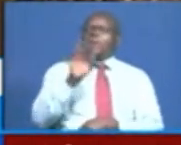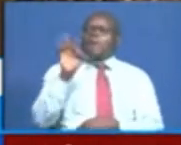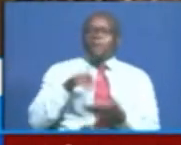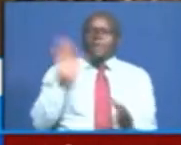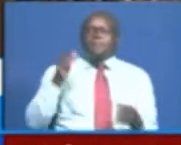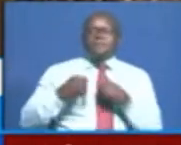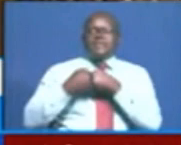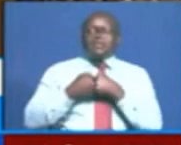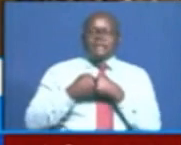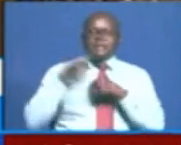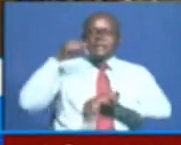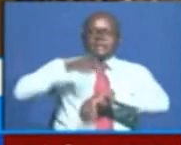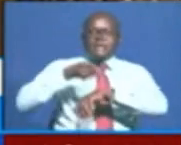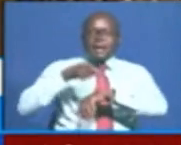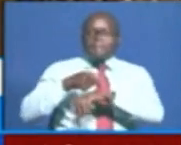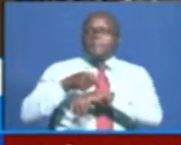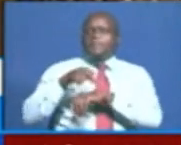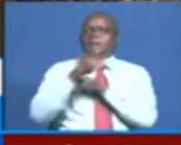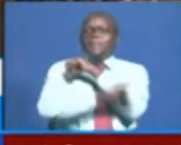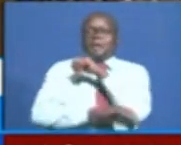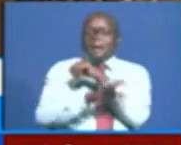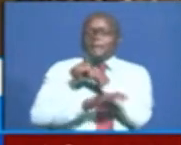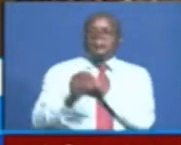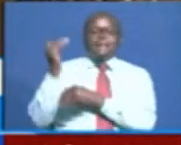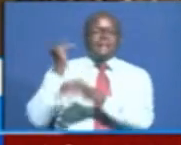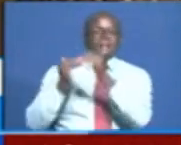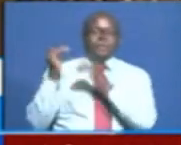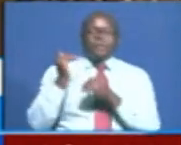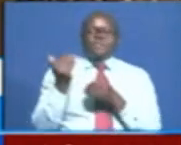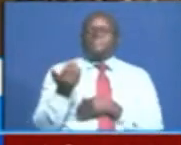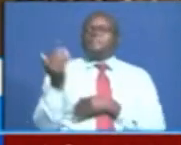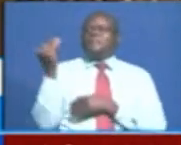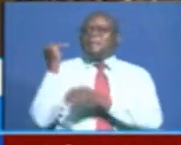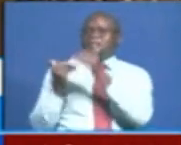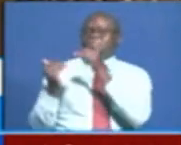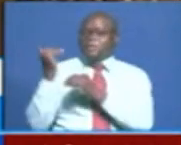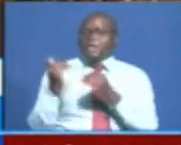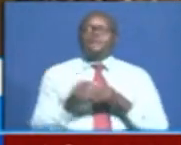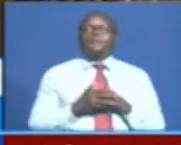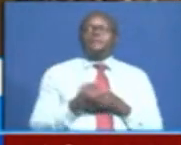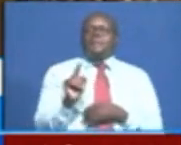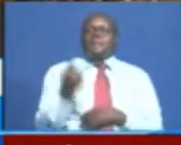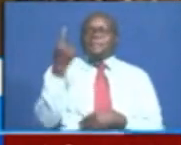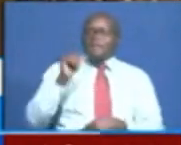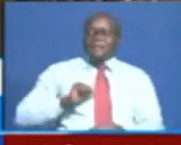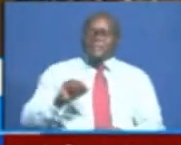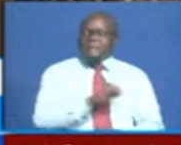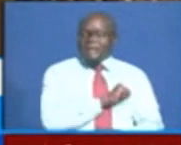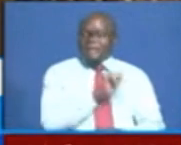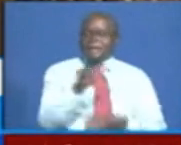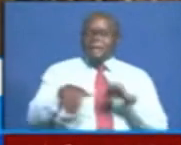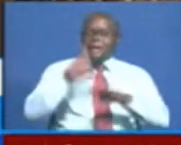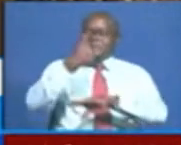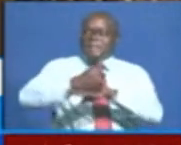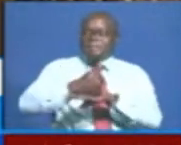challenging periods in our country's history. Historically, the 1st Senate was established in